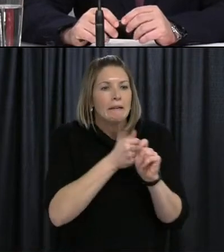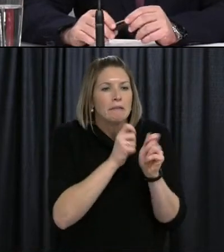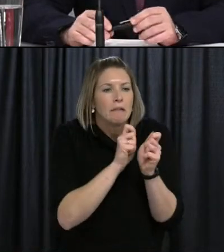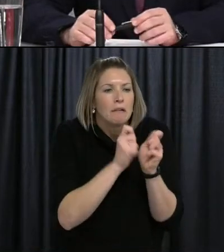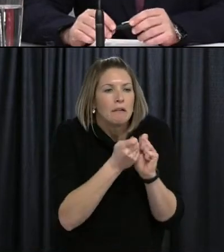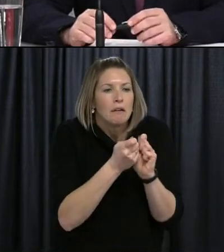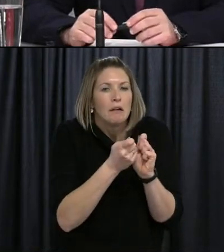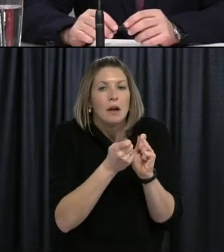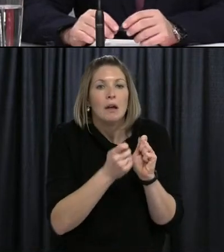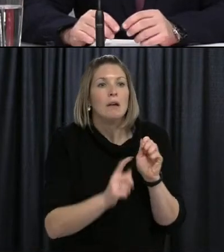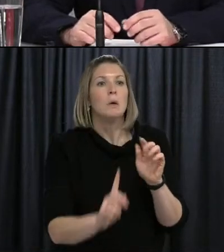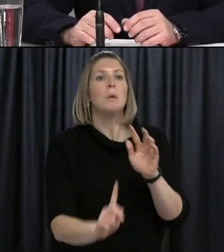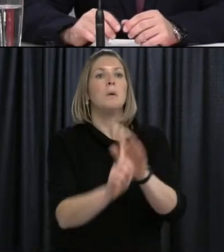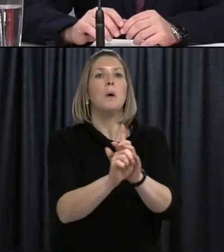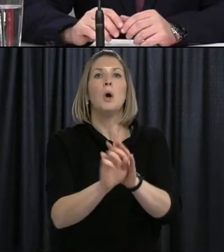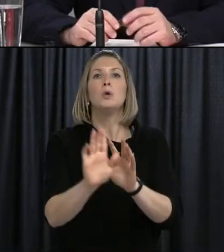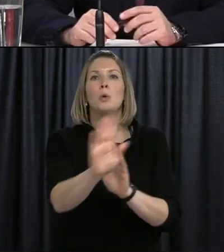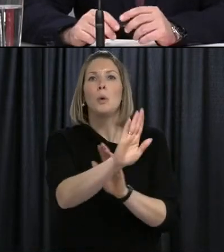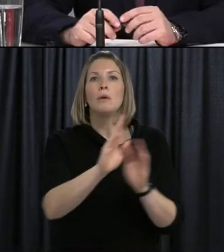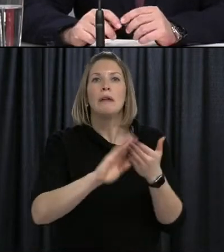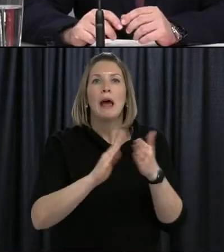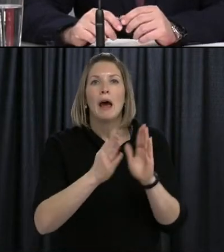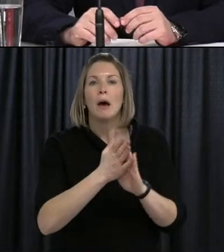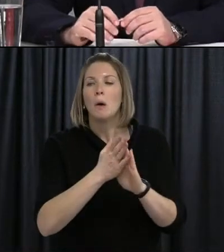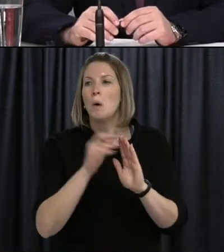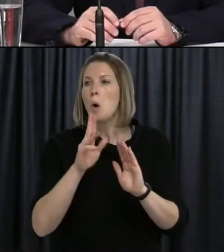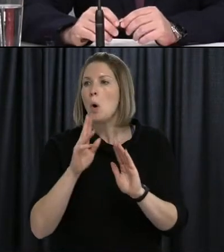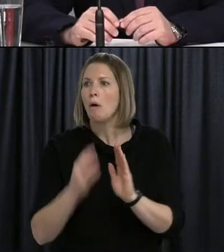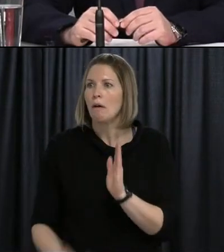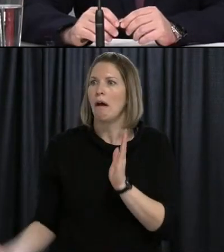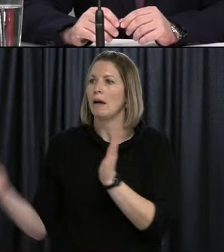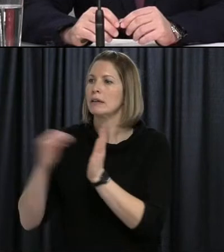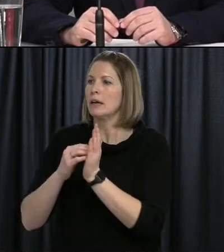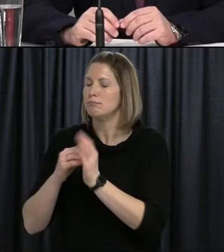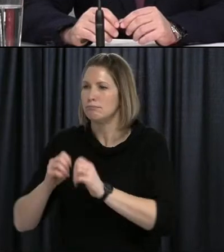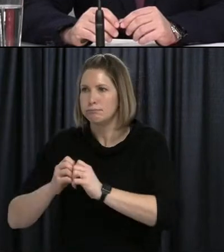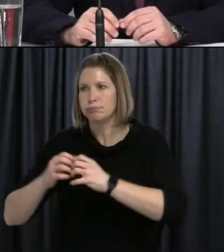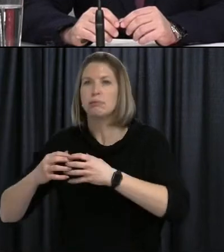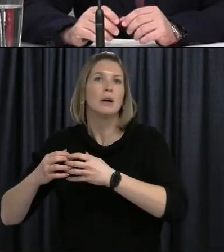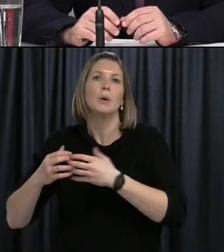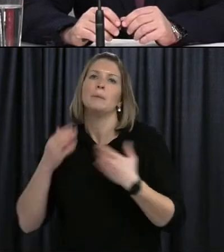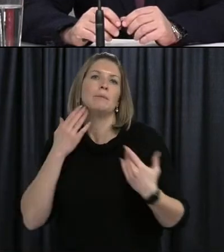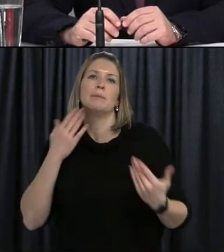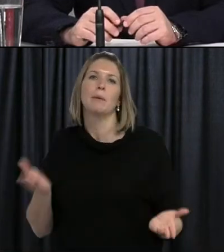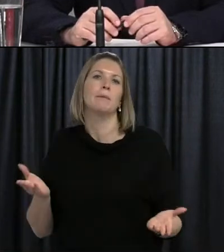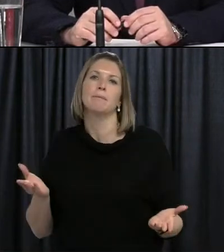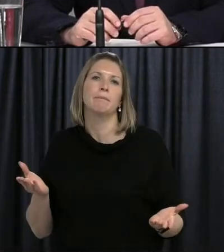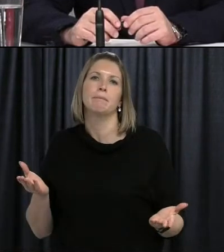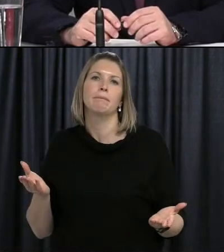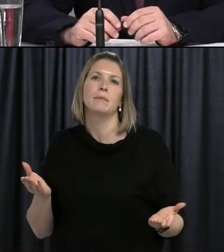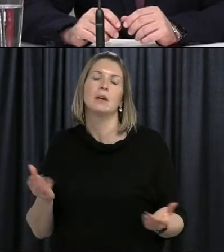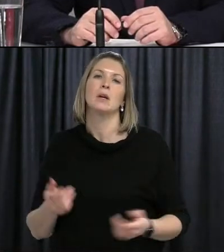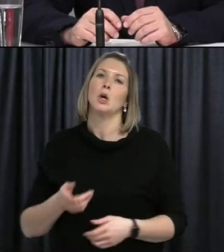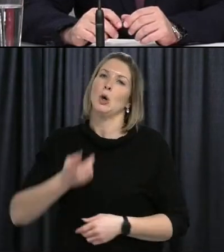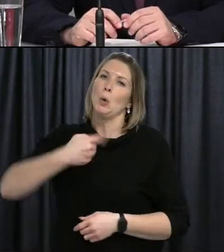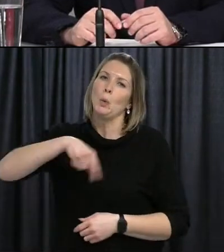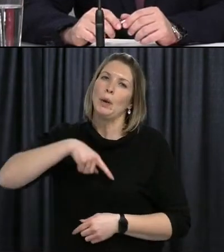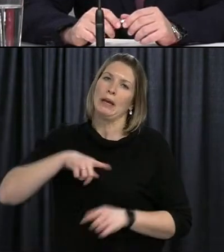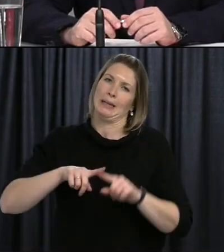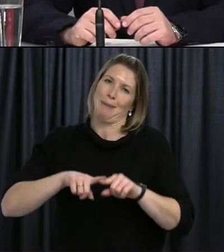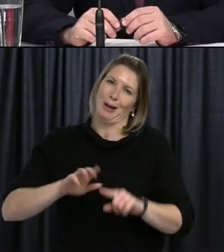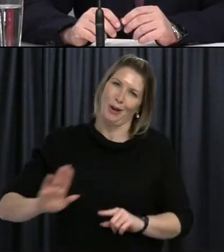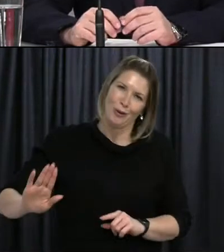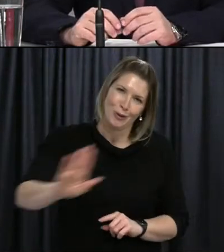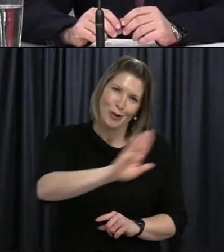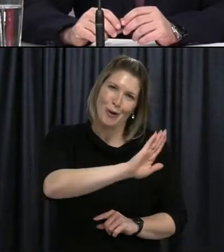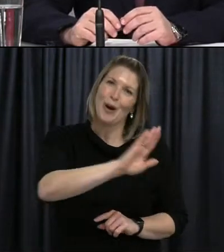act as though it is in our communities, because that could very well be the case. We rely on you to apply your layers of protection.